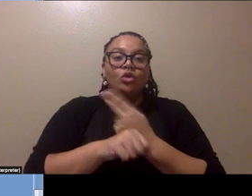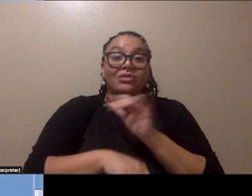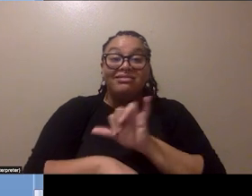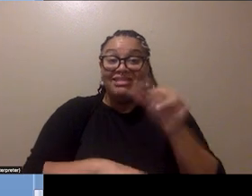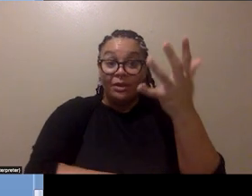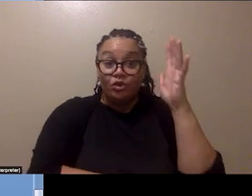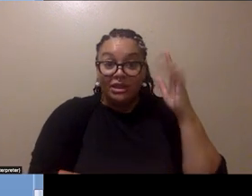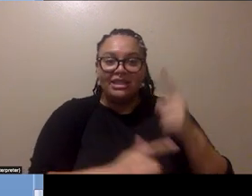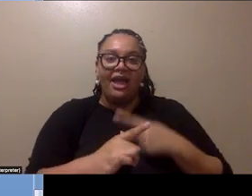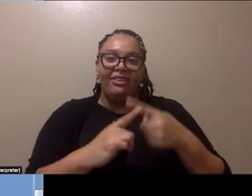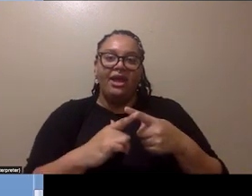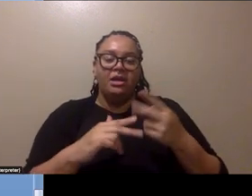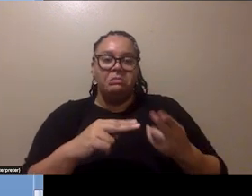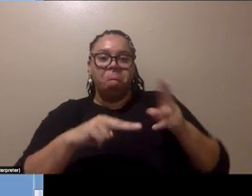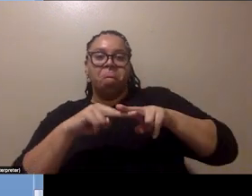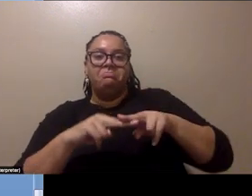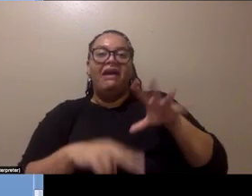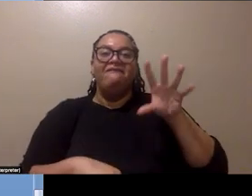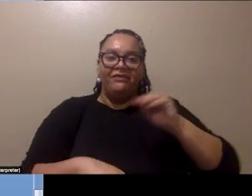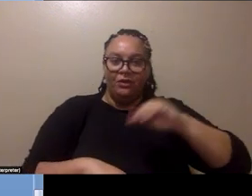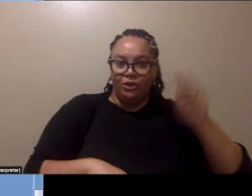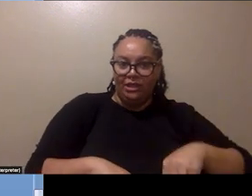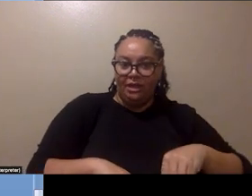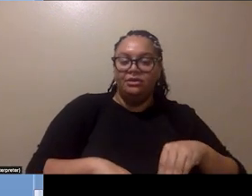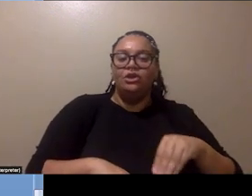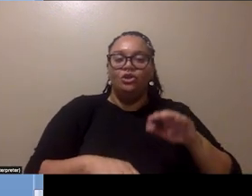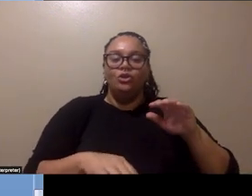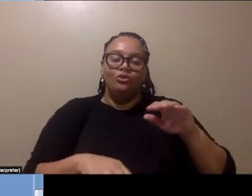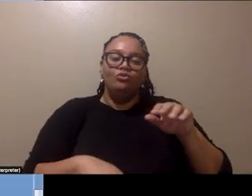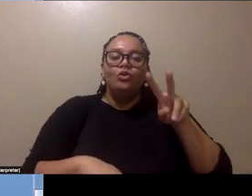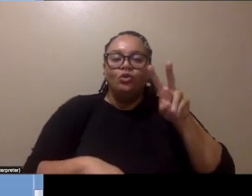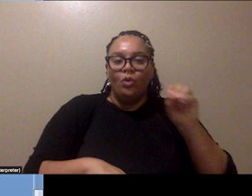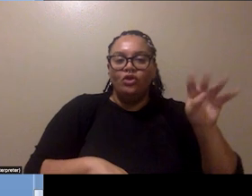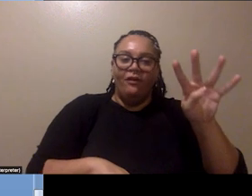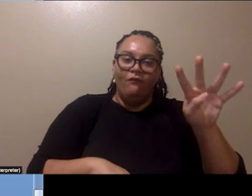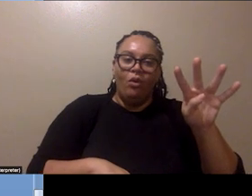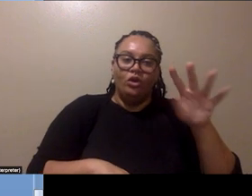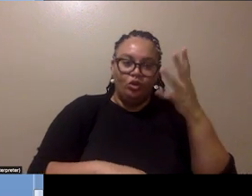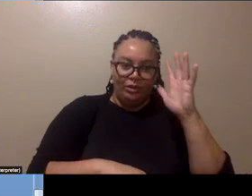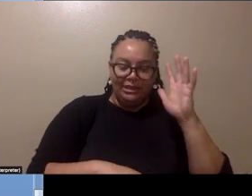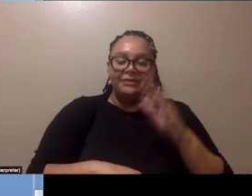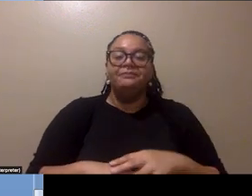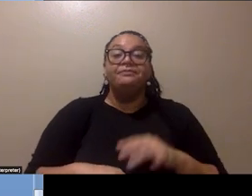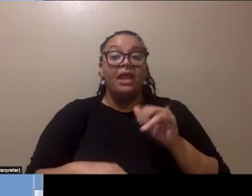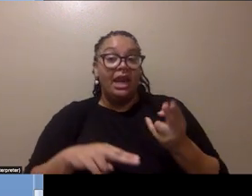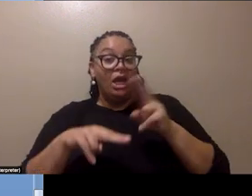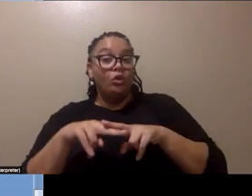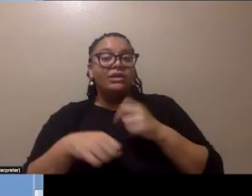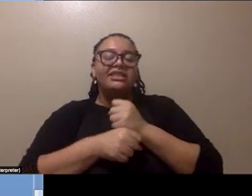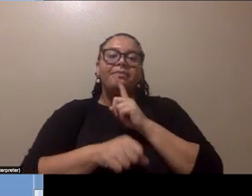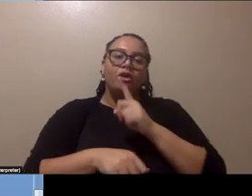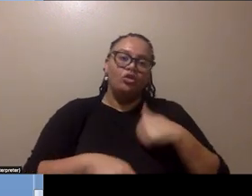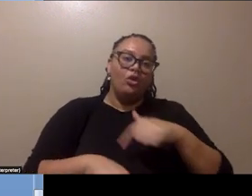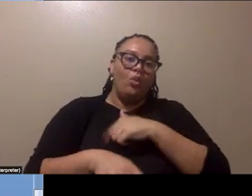we sampled the same 135 snags, but we increased that by 50% to give us a total of 204